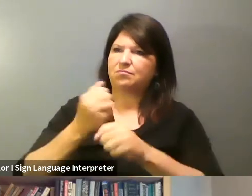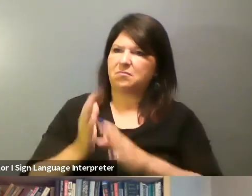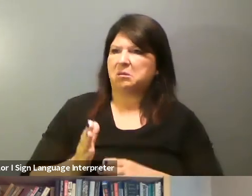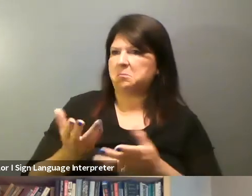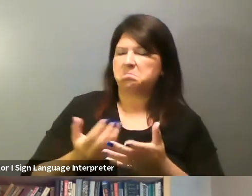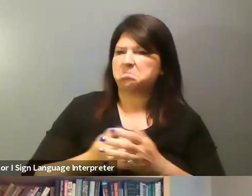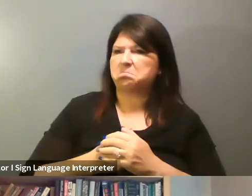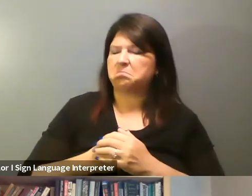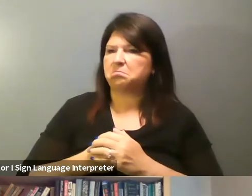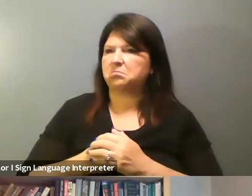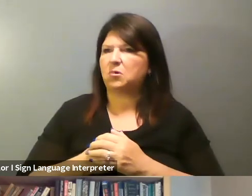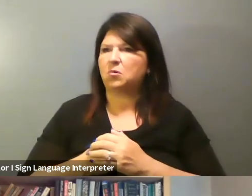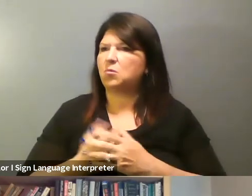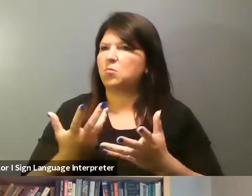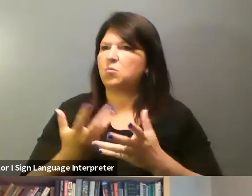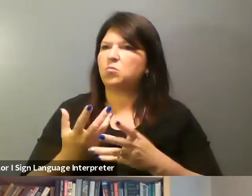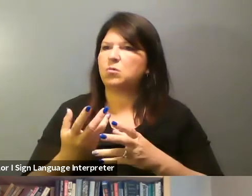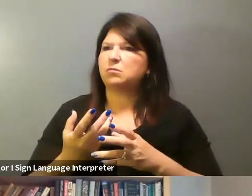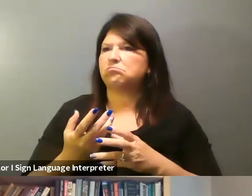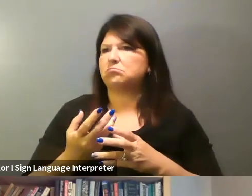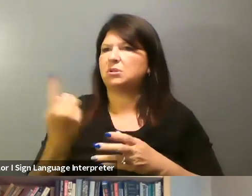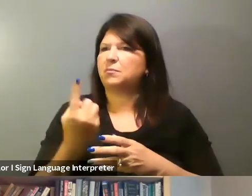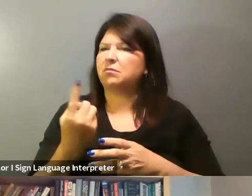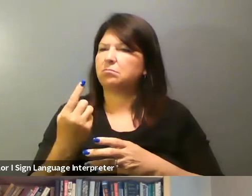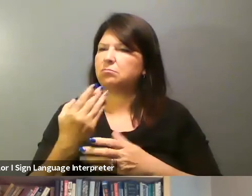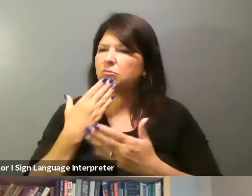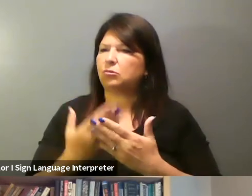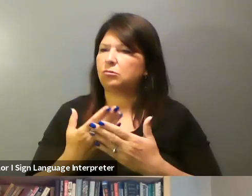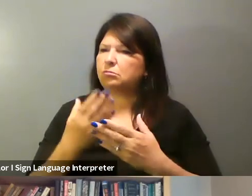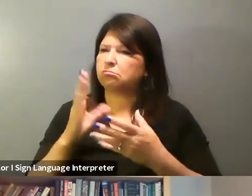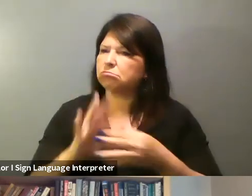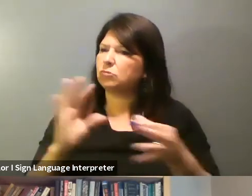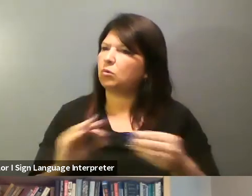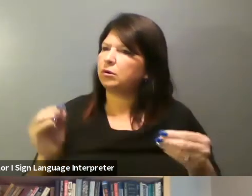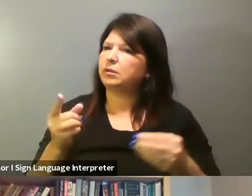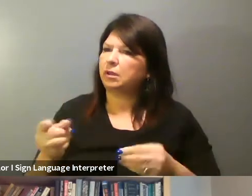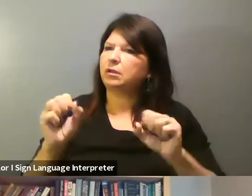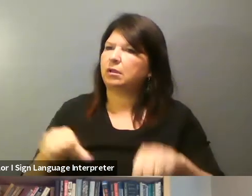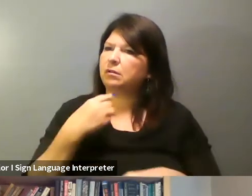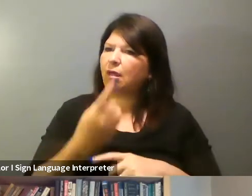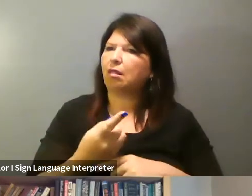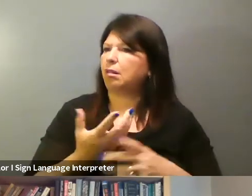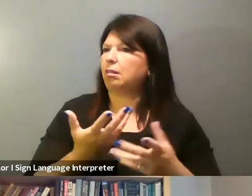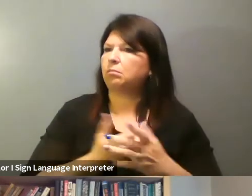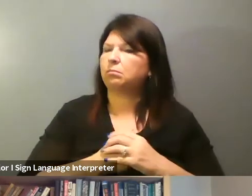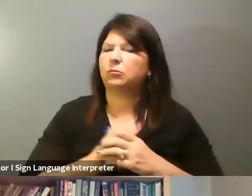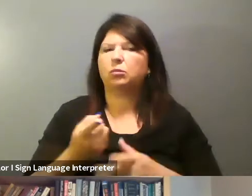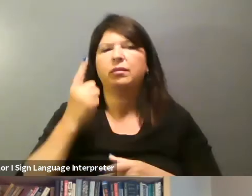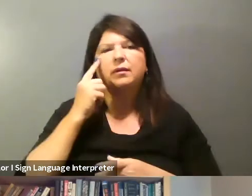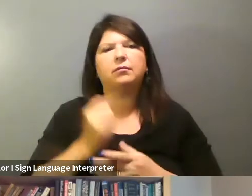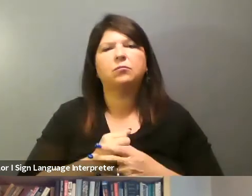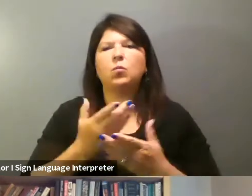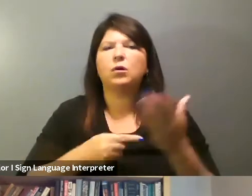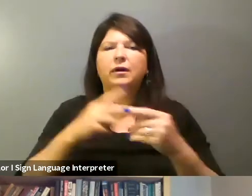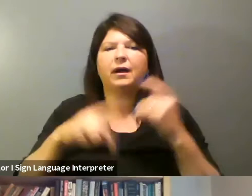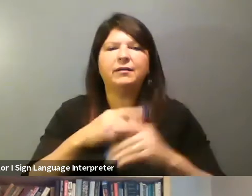and how they should pursue it, and also, you know, telling the story. What advice would you give?